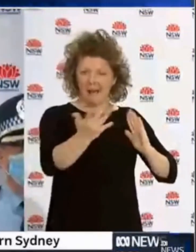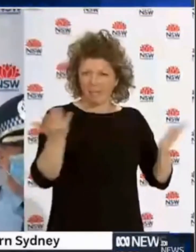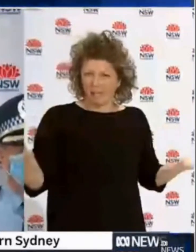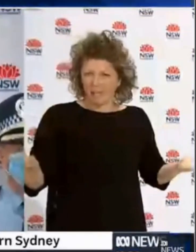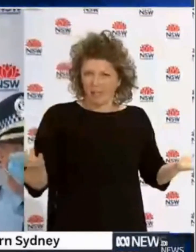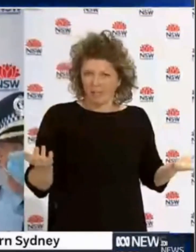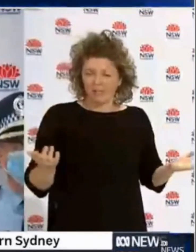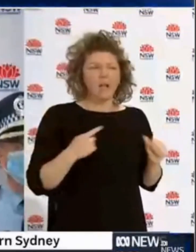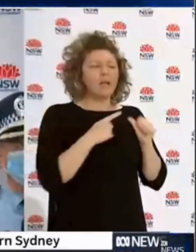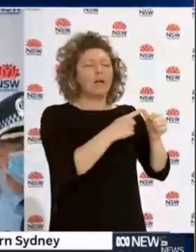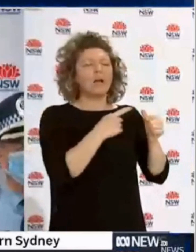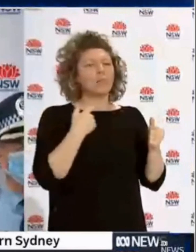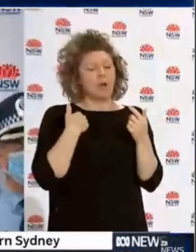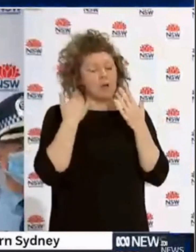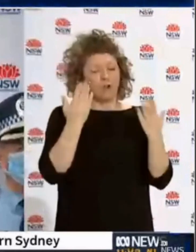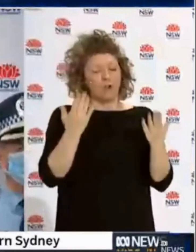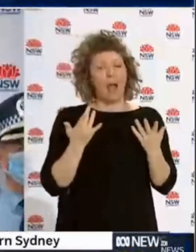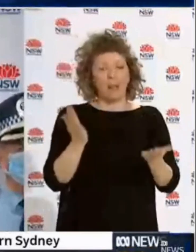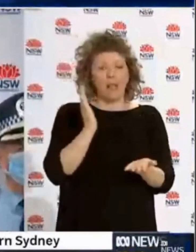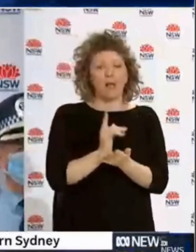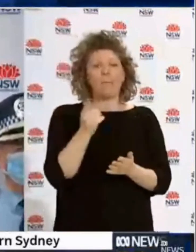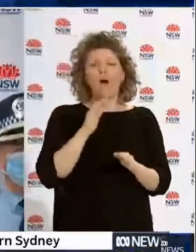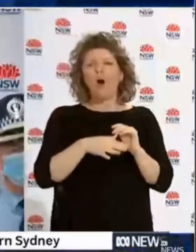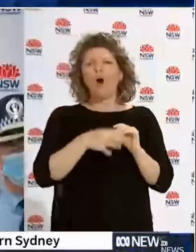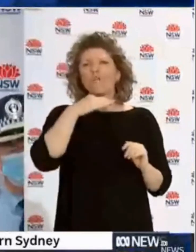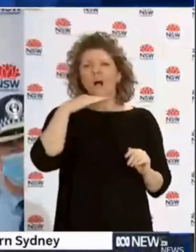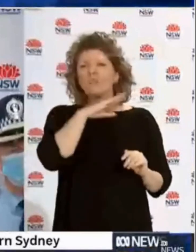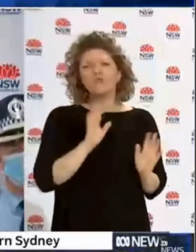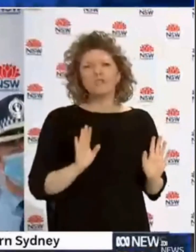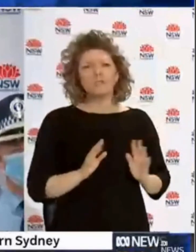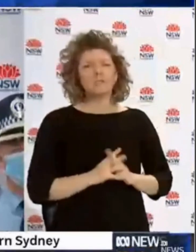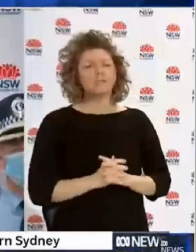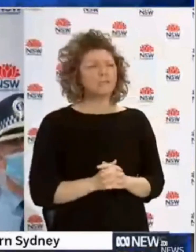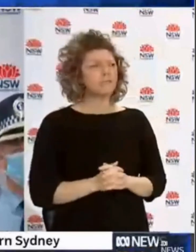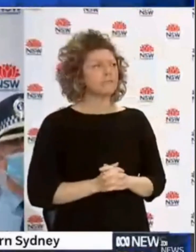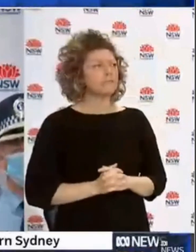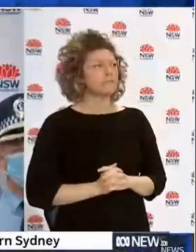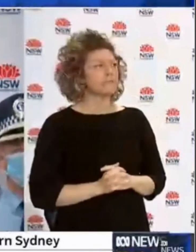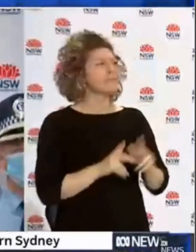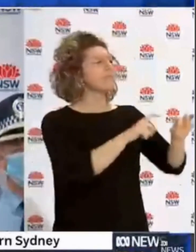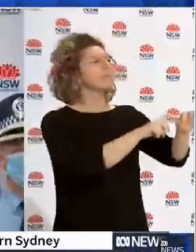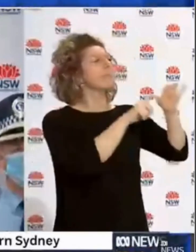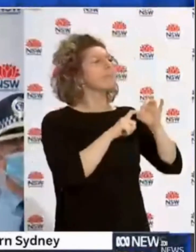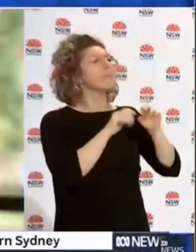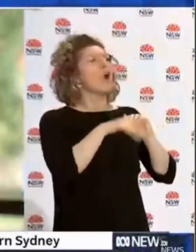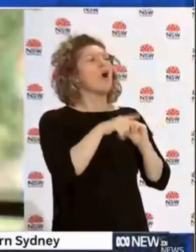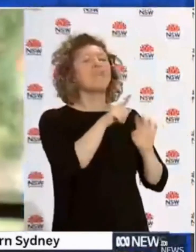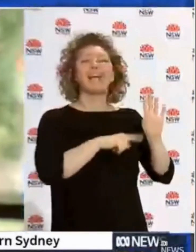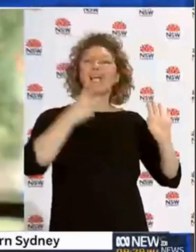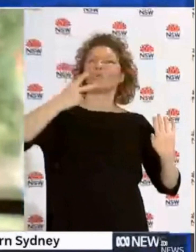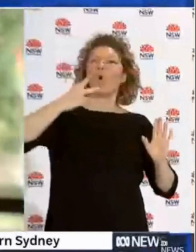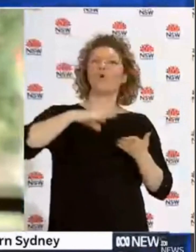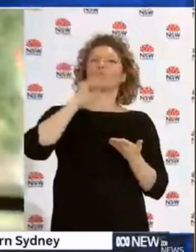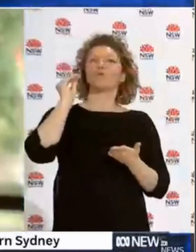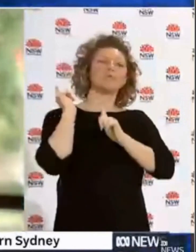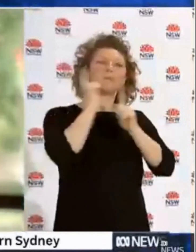now, there would be certainly hundreds in my view, yeah. Yep. Any other questions? So just on that, the HSC rapid antigen testing, has